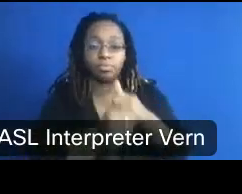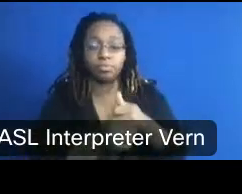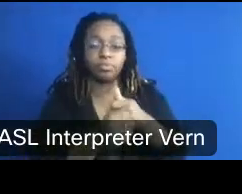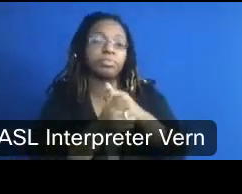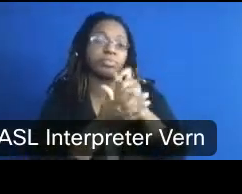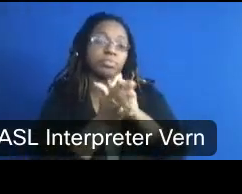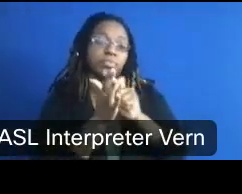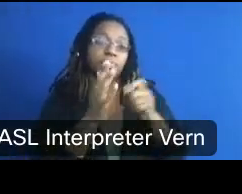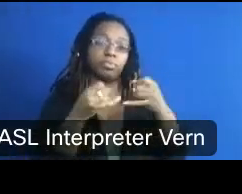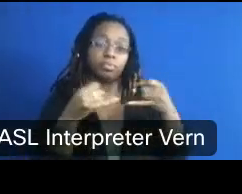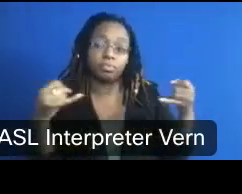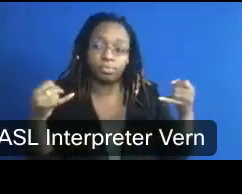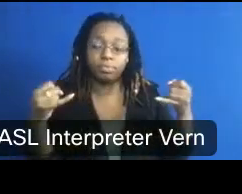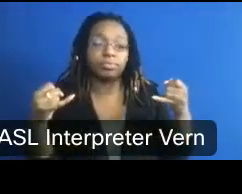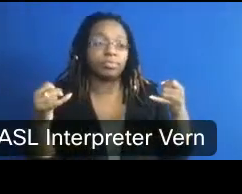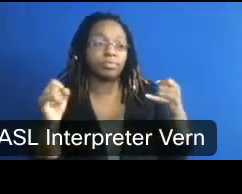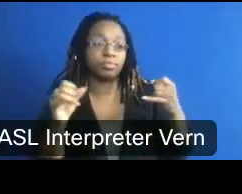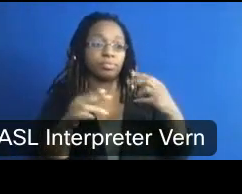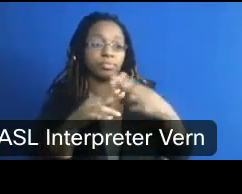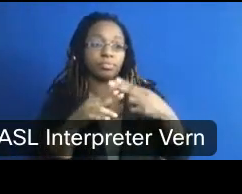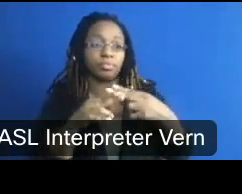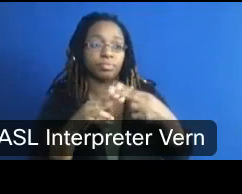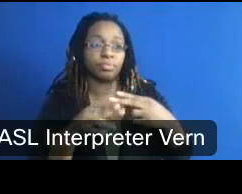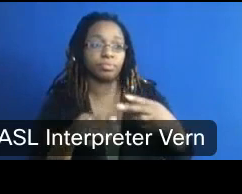and on that line, write your name on it.